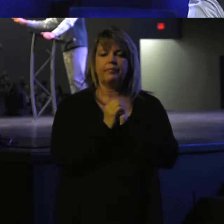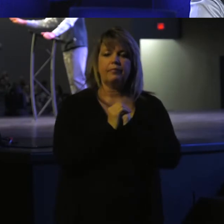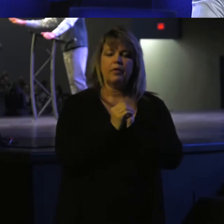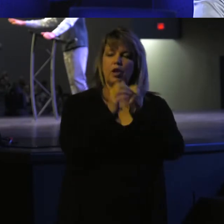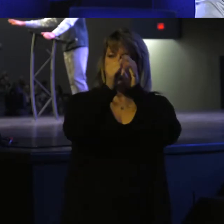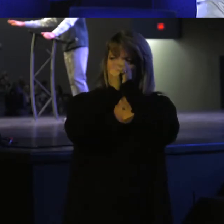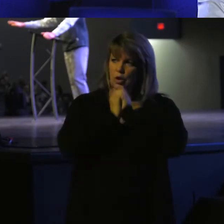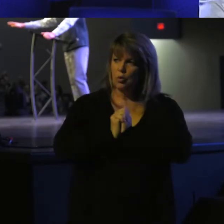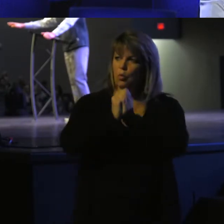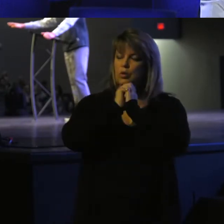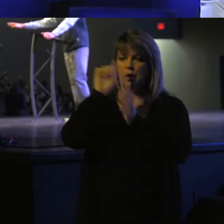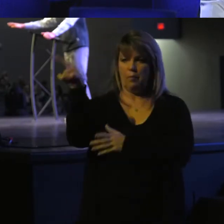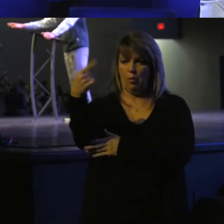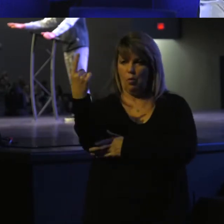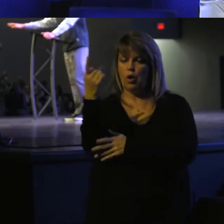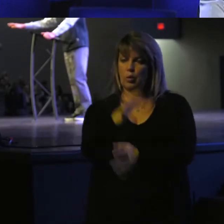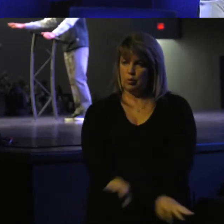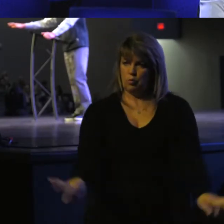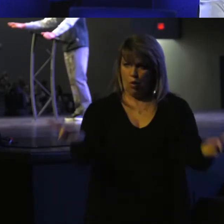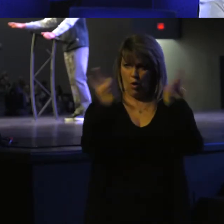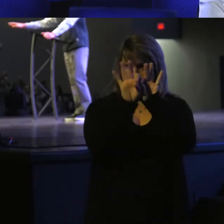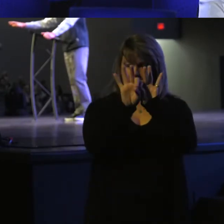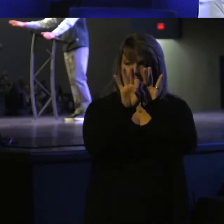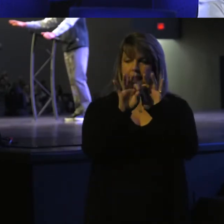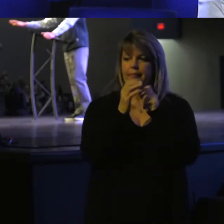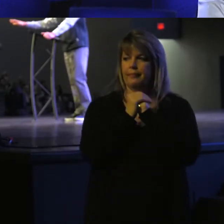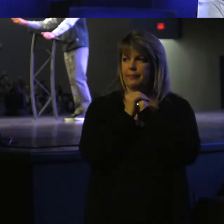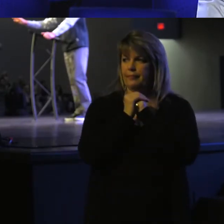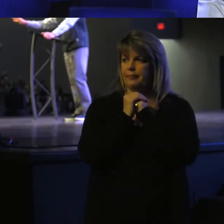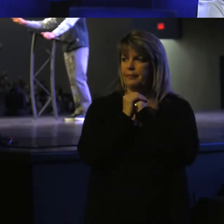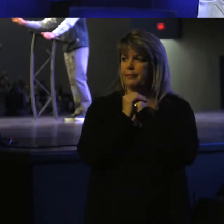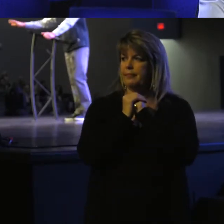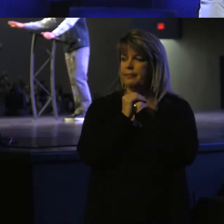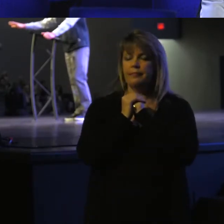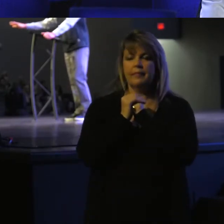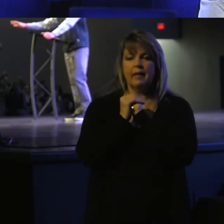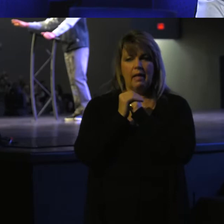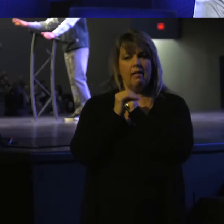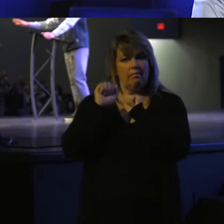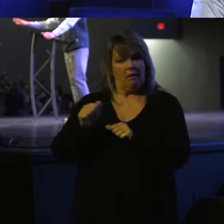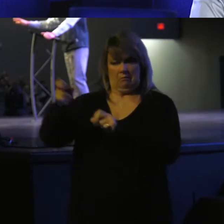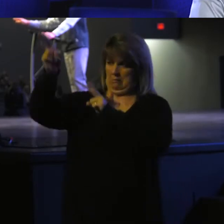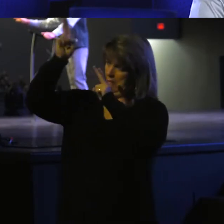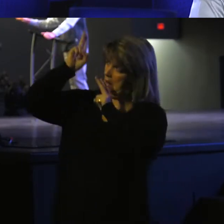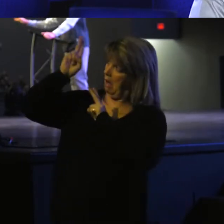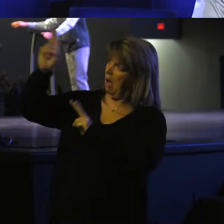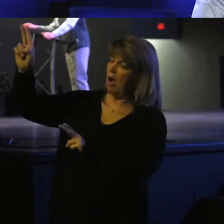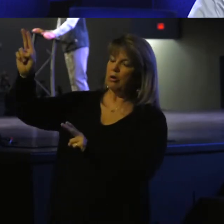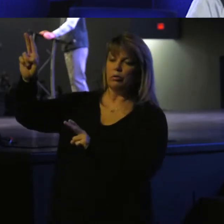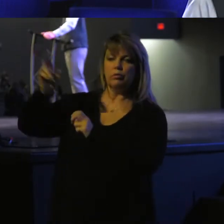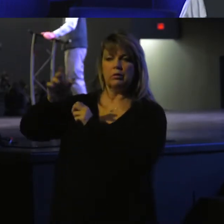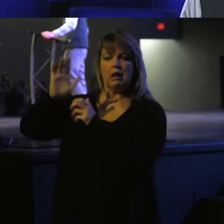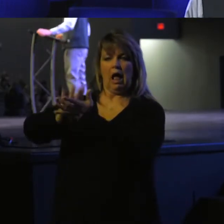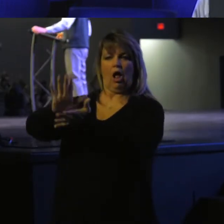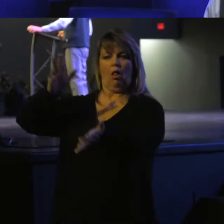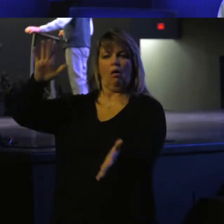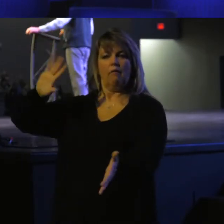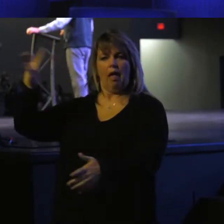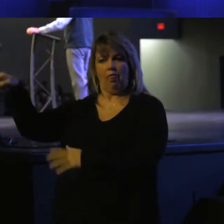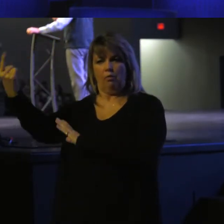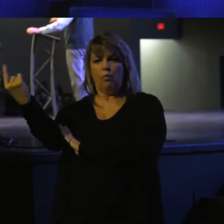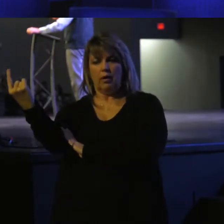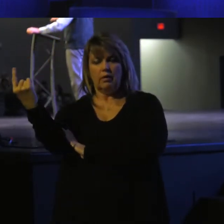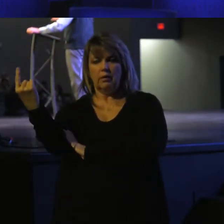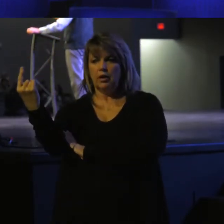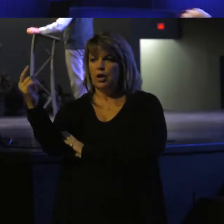To worship the one who is worthy. To pay honor to and to glorify the one